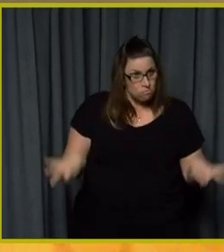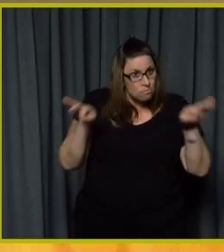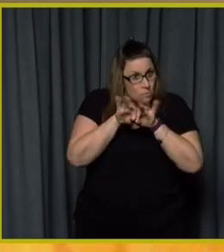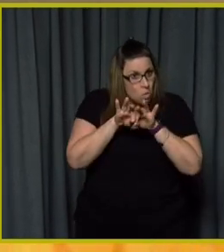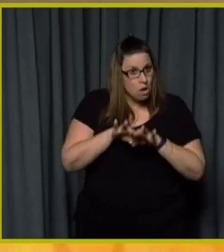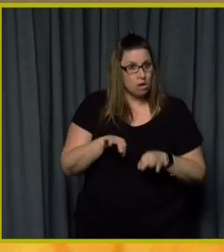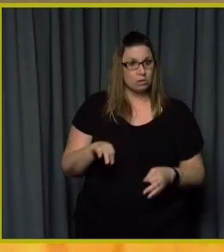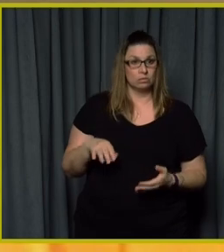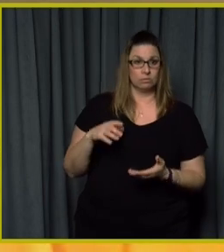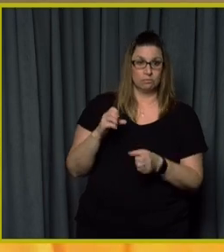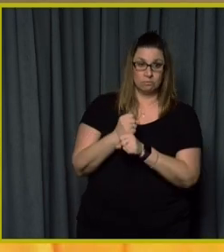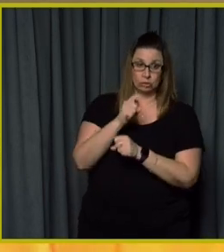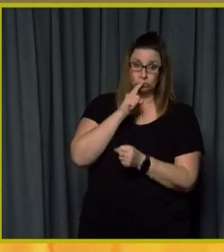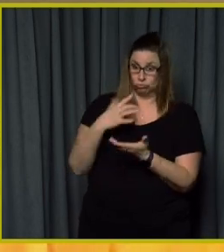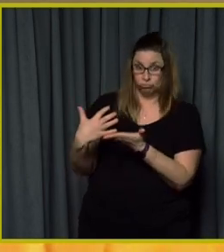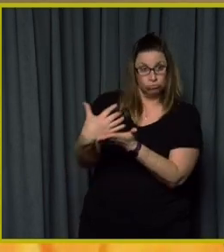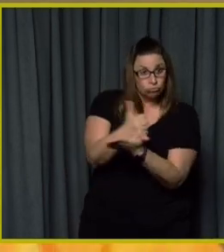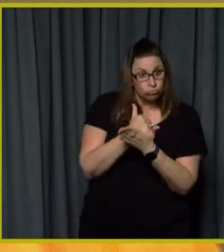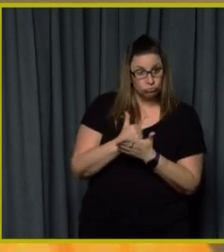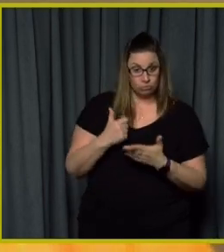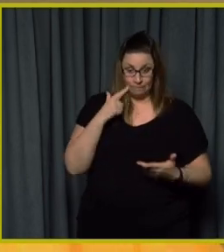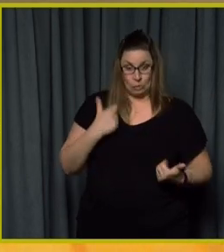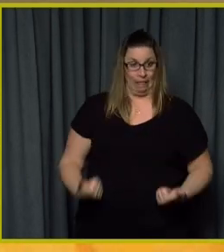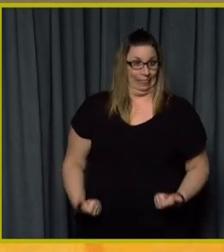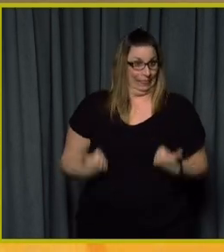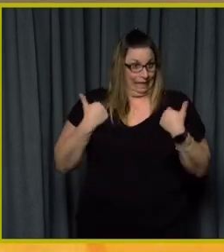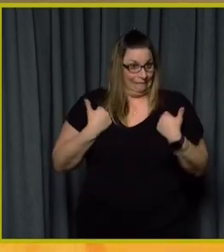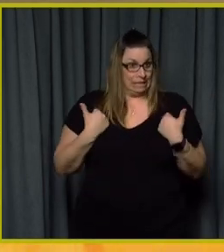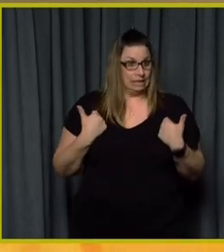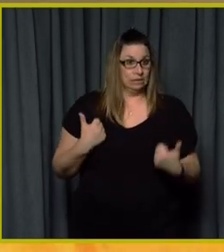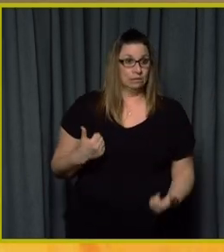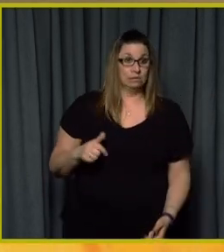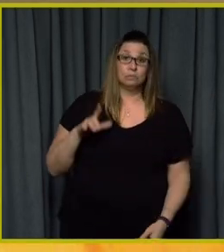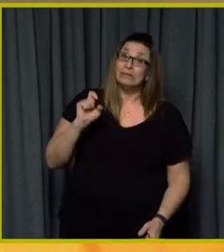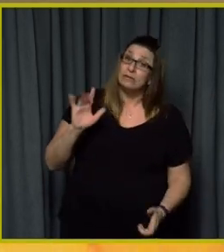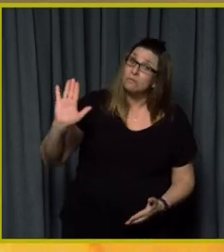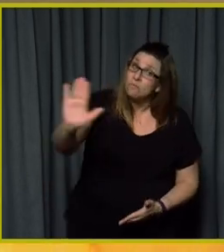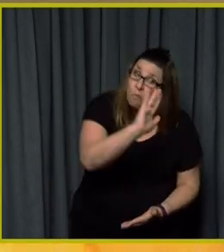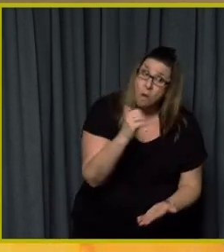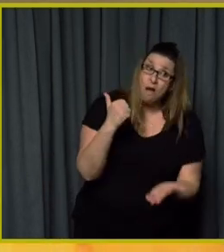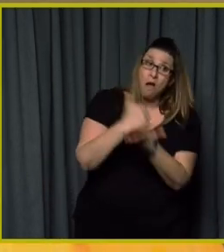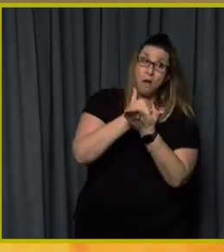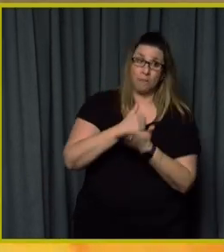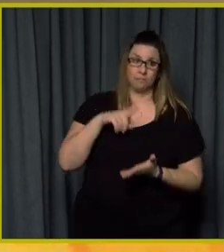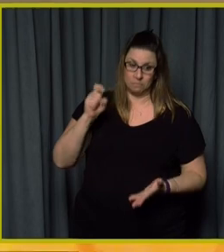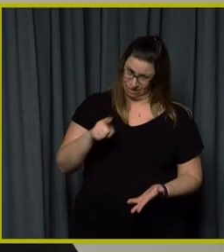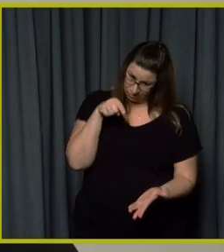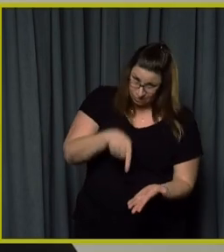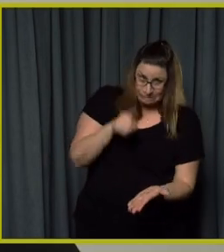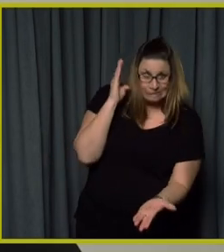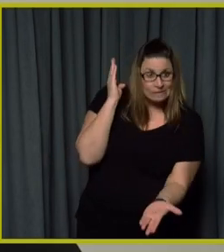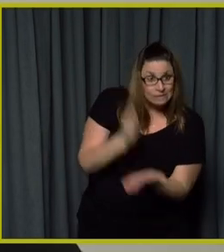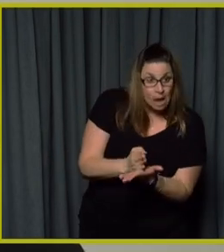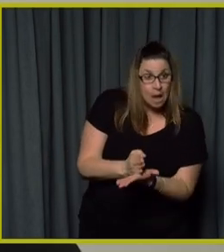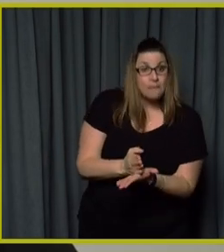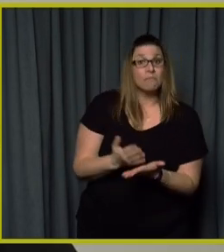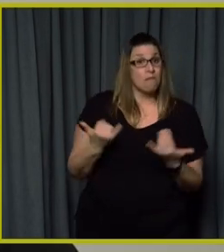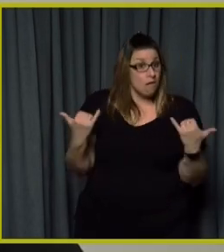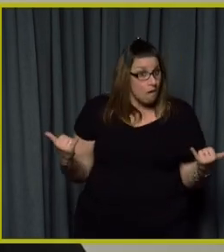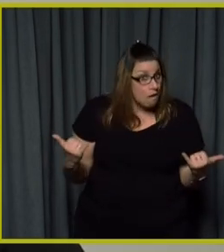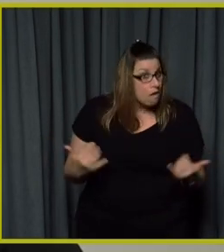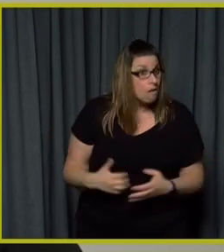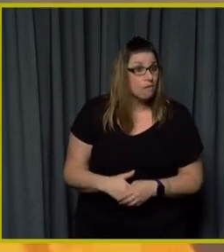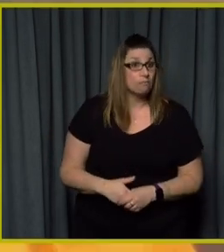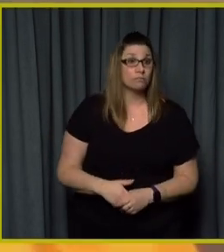jobs. I need your help. It has to stop, and it has to stop now. This is why we're changing